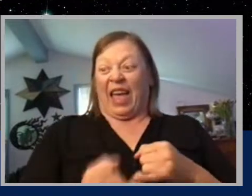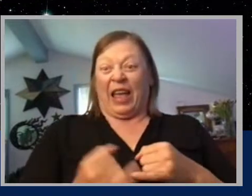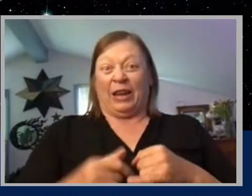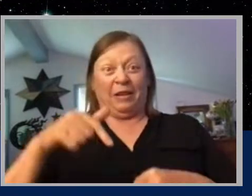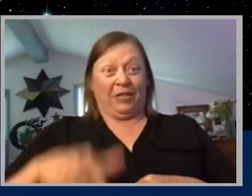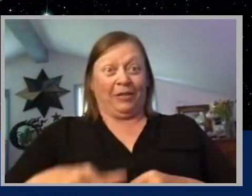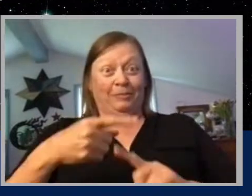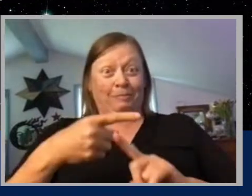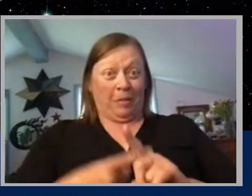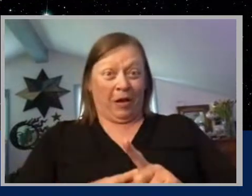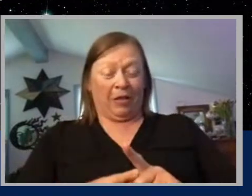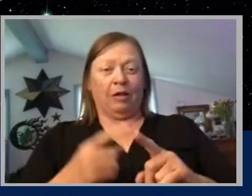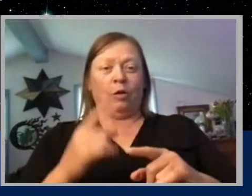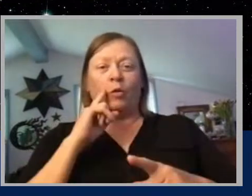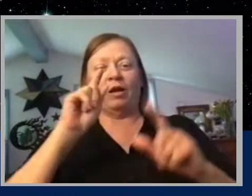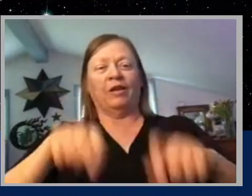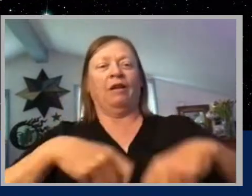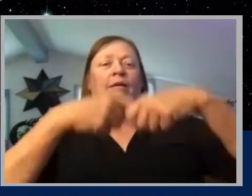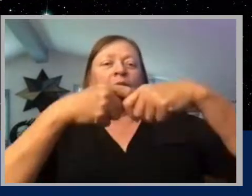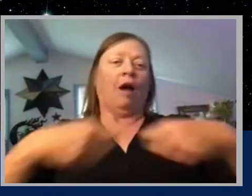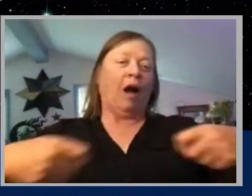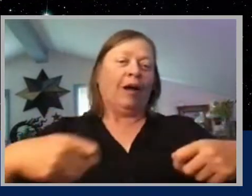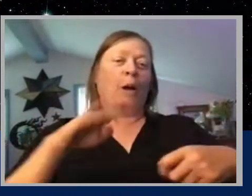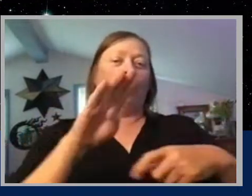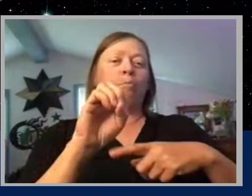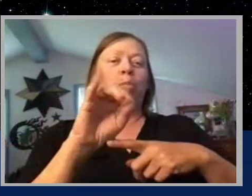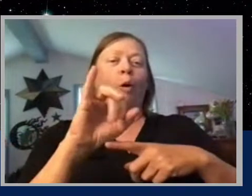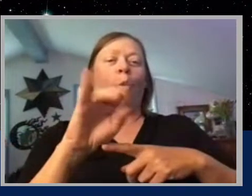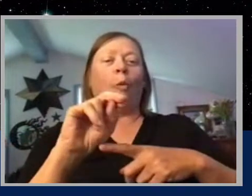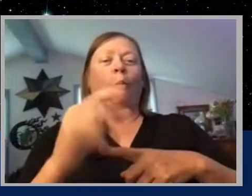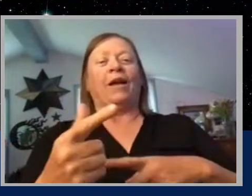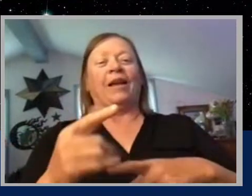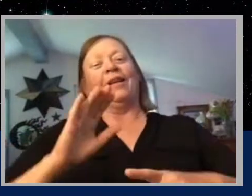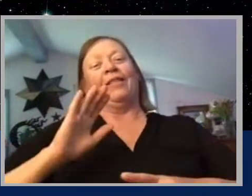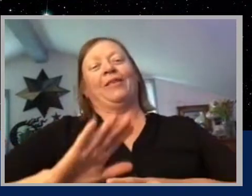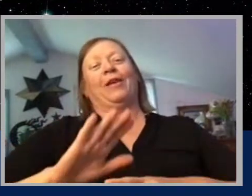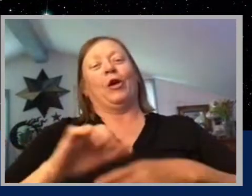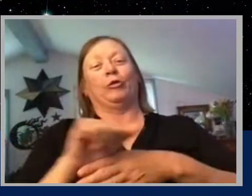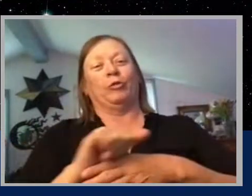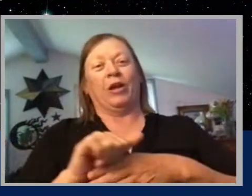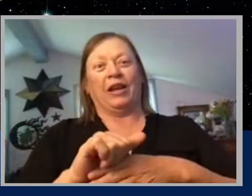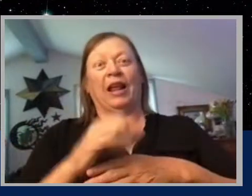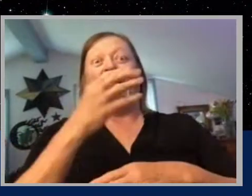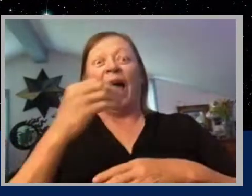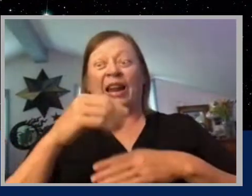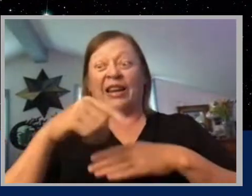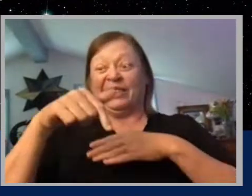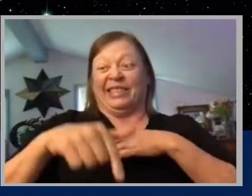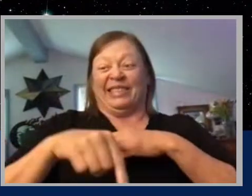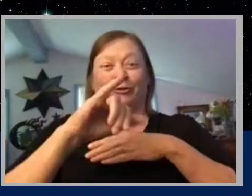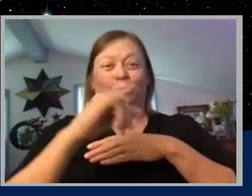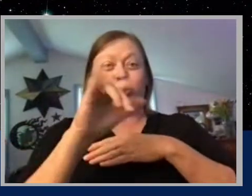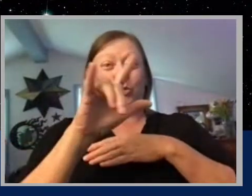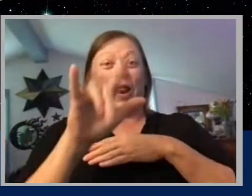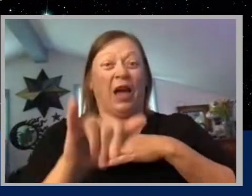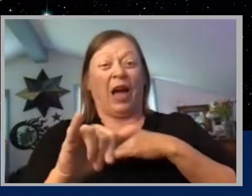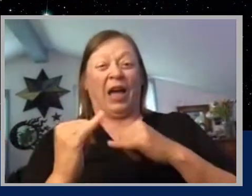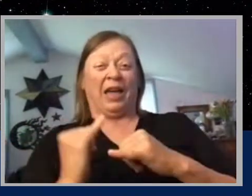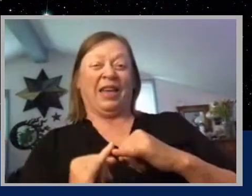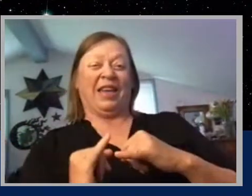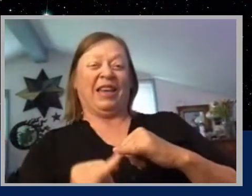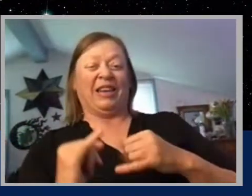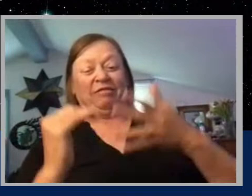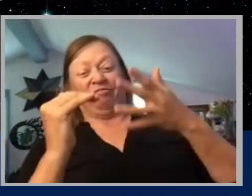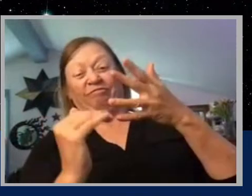really exciting, ahead of our crewed flight test, which is happening in late July of this year. So centrifuge training is